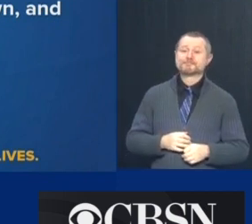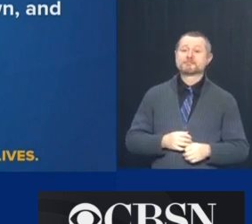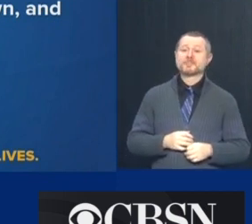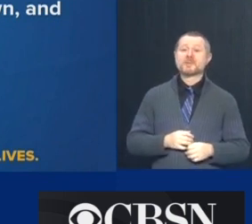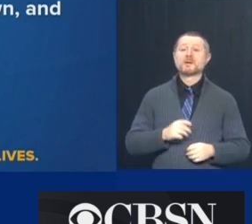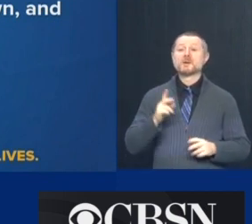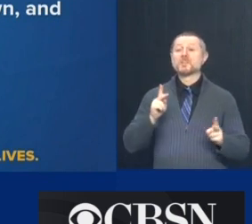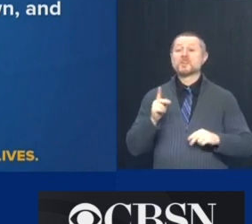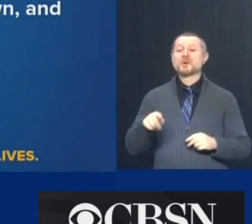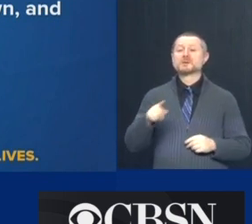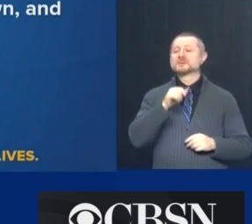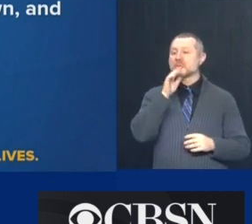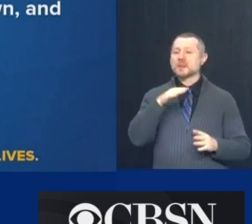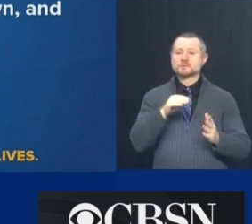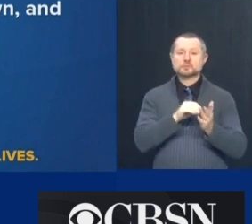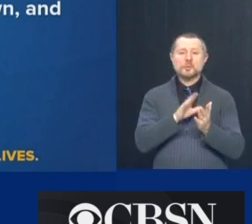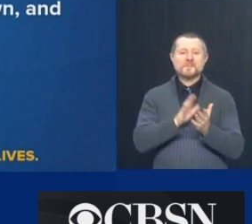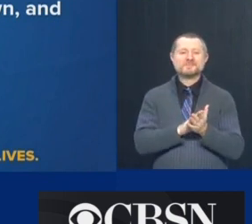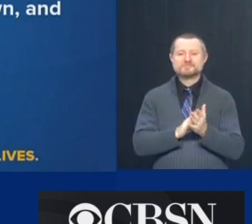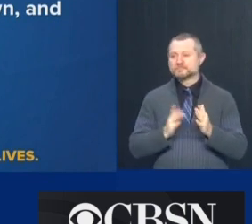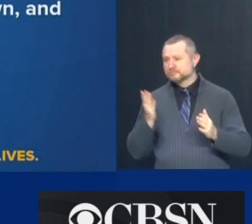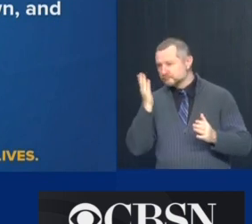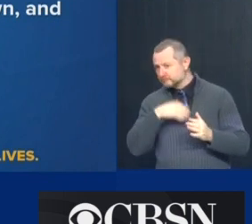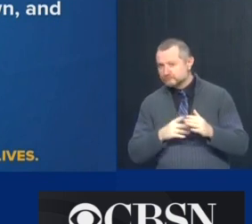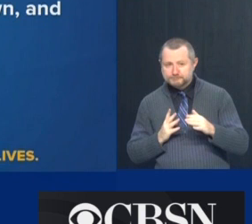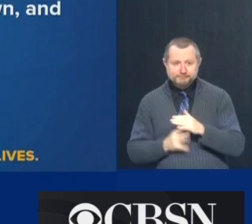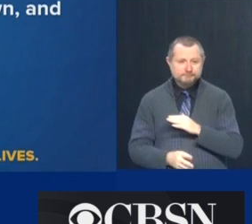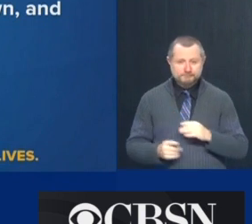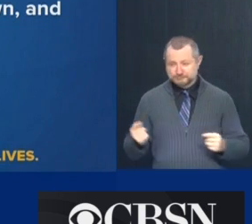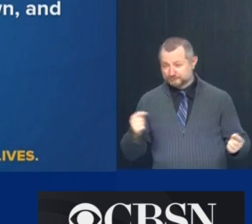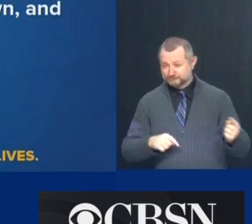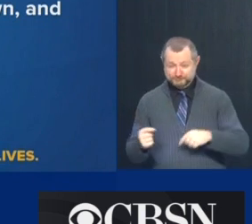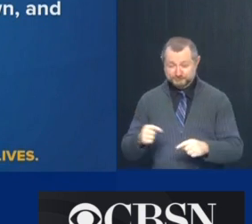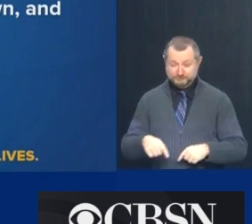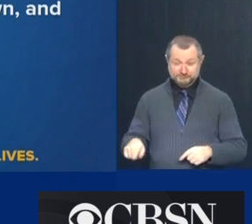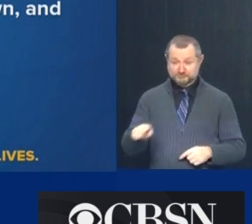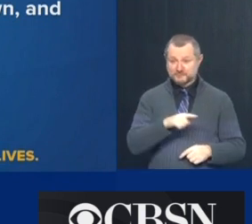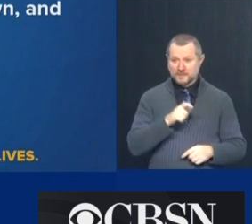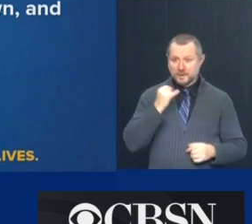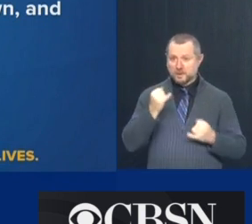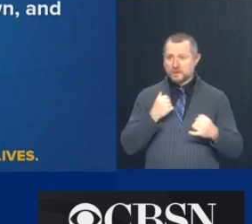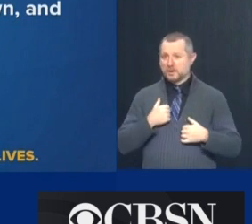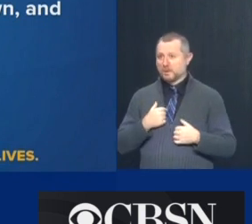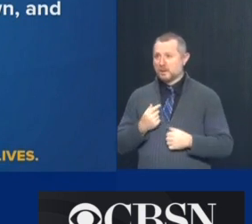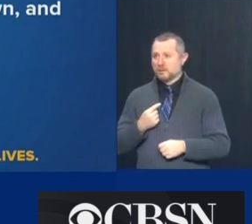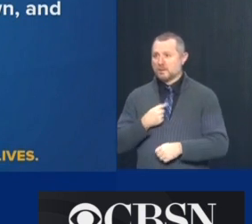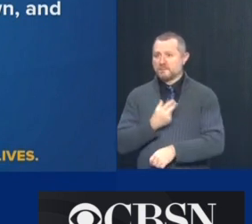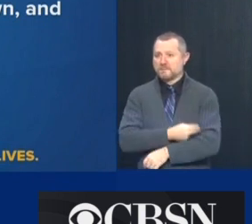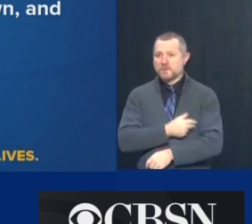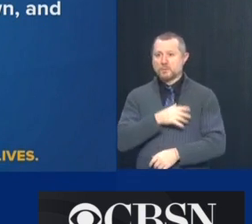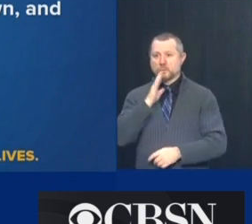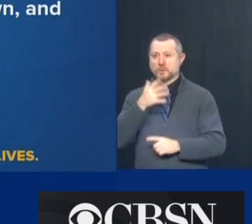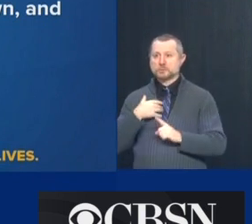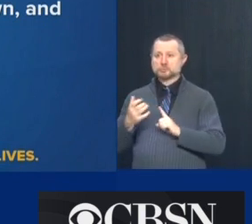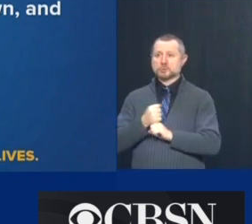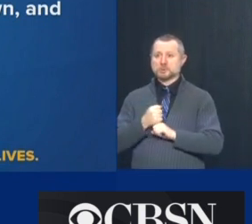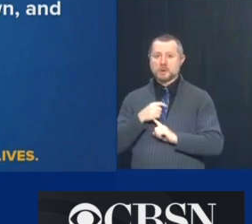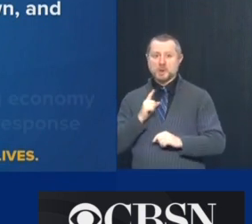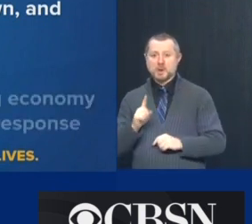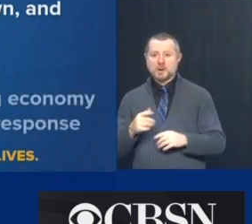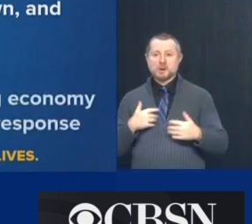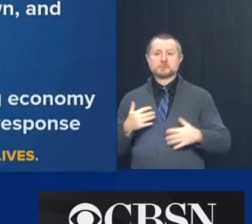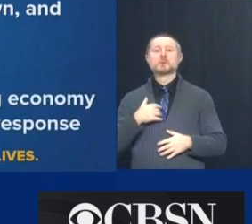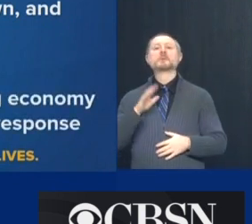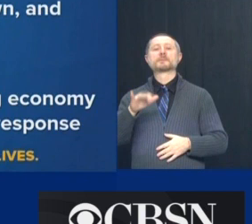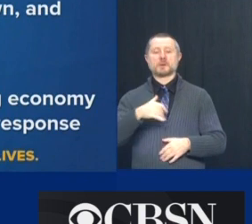undocumented community that they're not exposing themselves to legal action. So we're working through that. But the vaccine critical